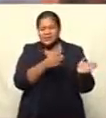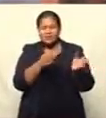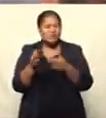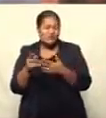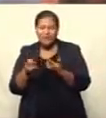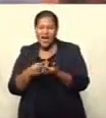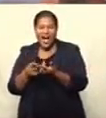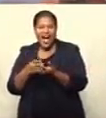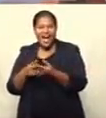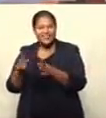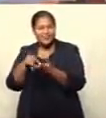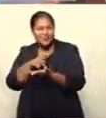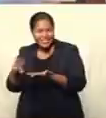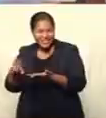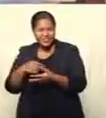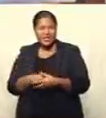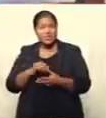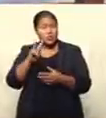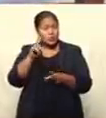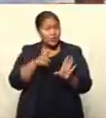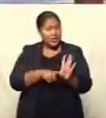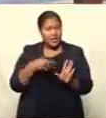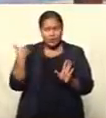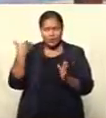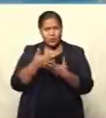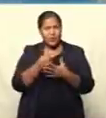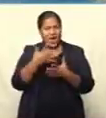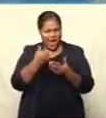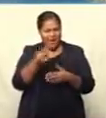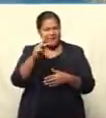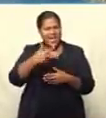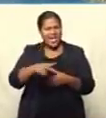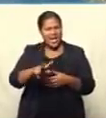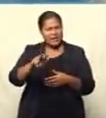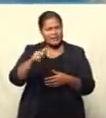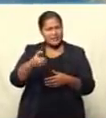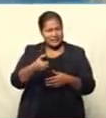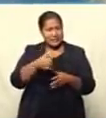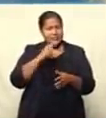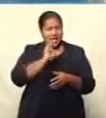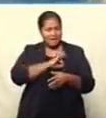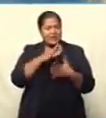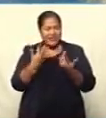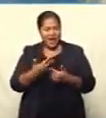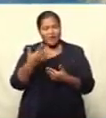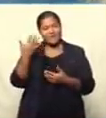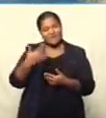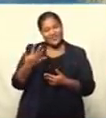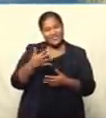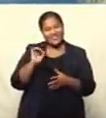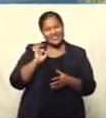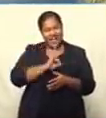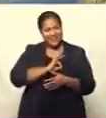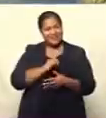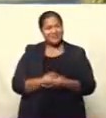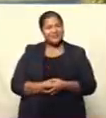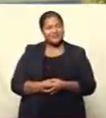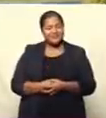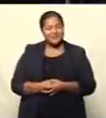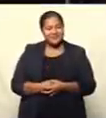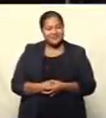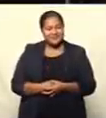on. 2 years ago, the resort had 86 staff. Today, they are left with 15. Kritika Kumar, FBC